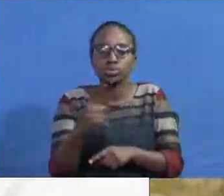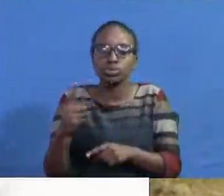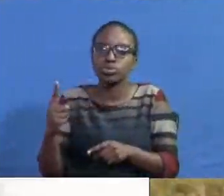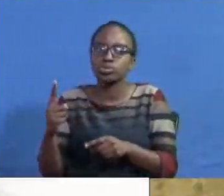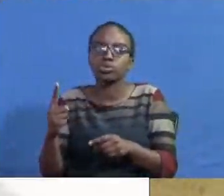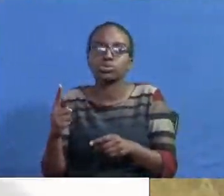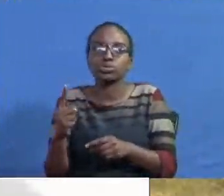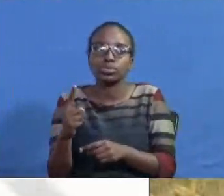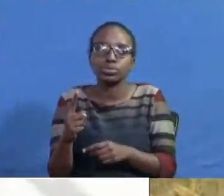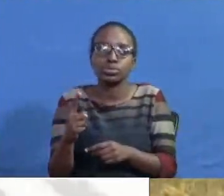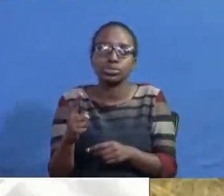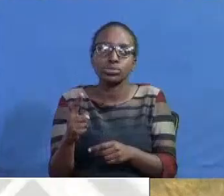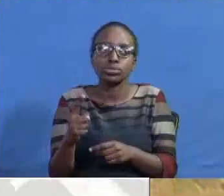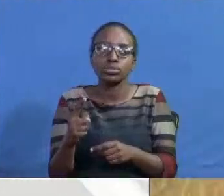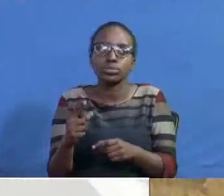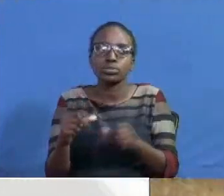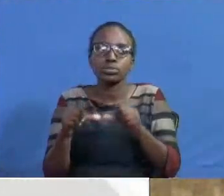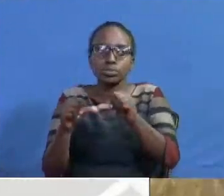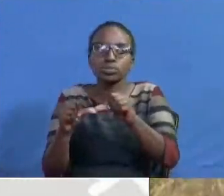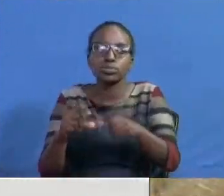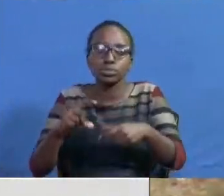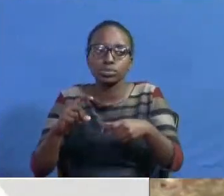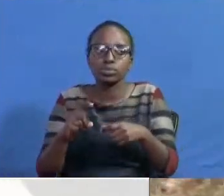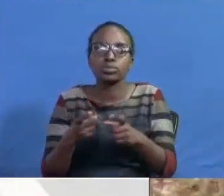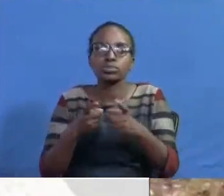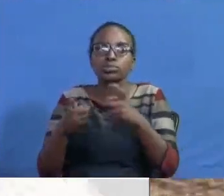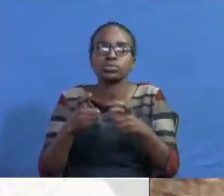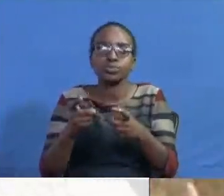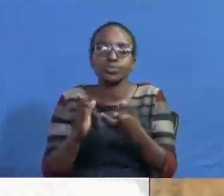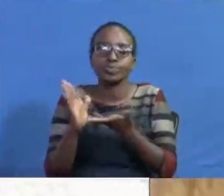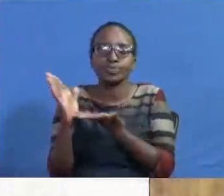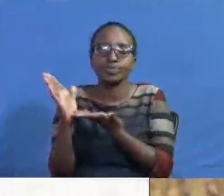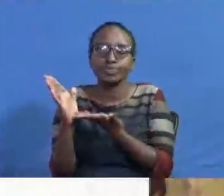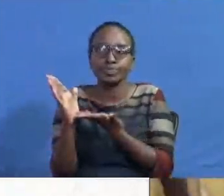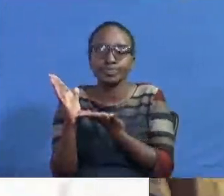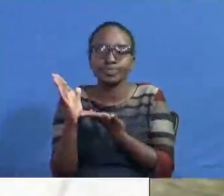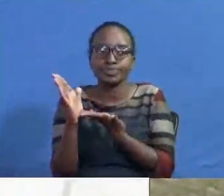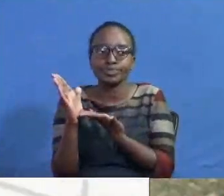or prevent the operation. Caroline Kimwele, KUTV.